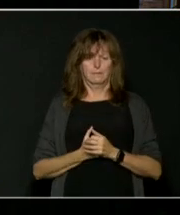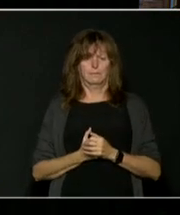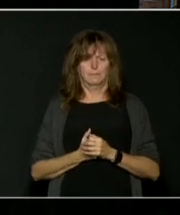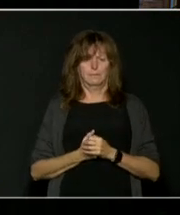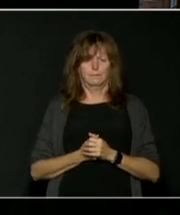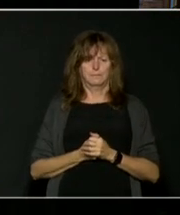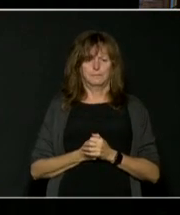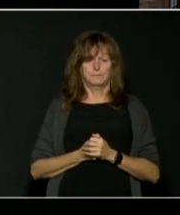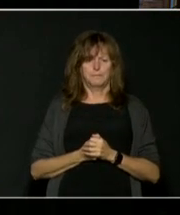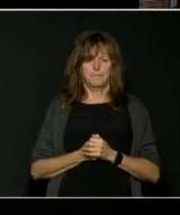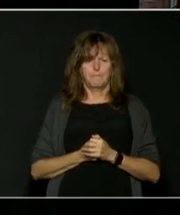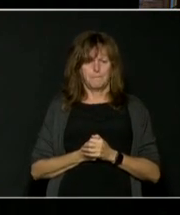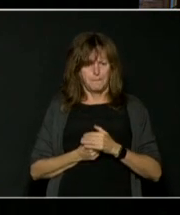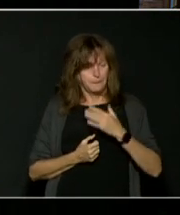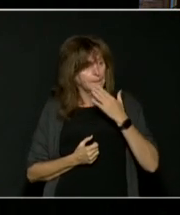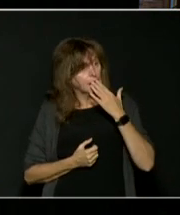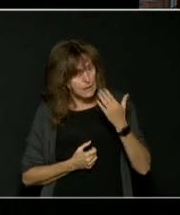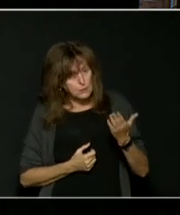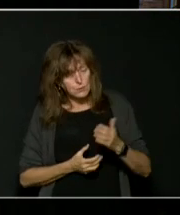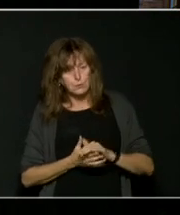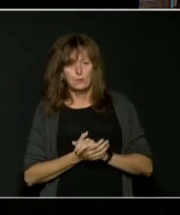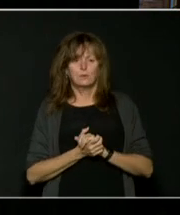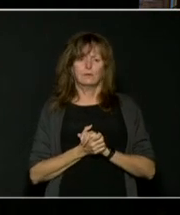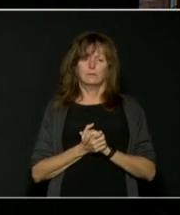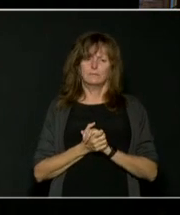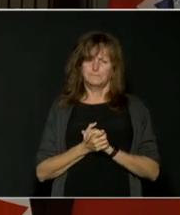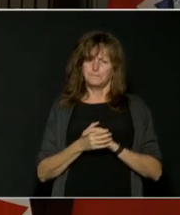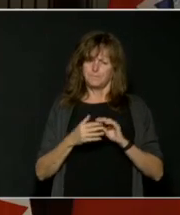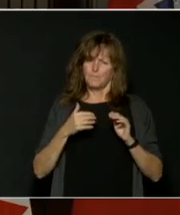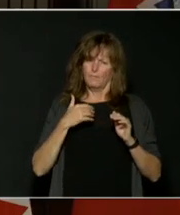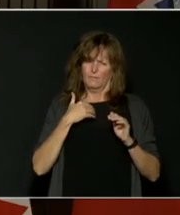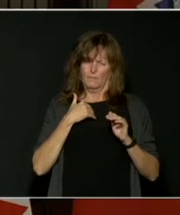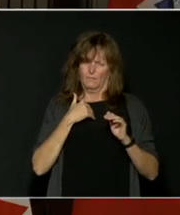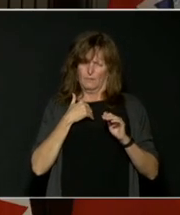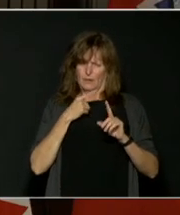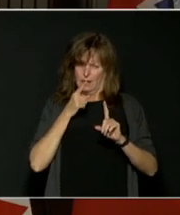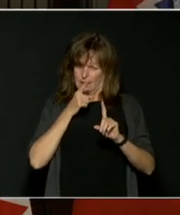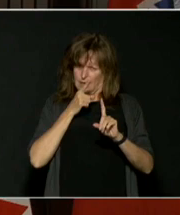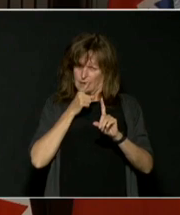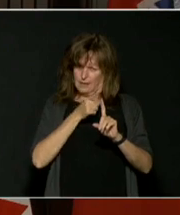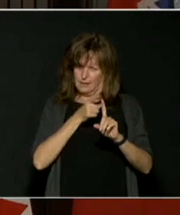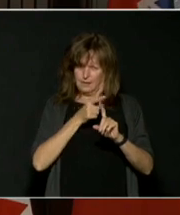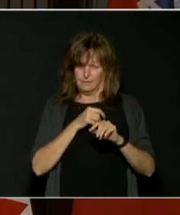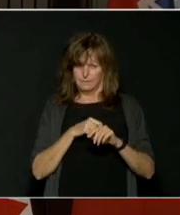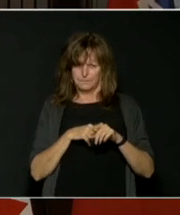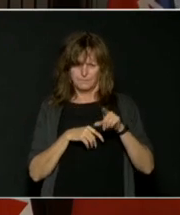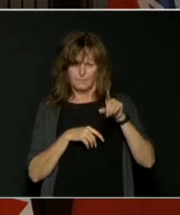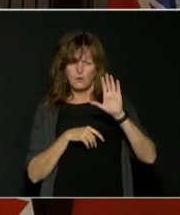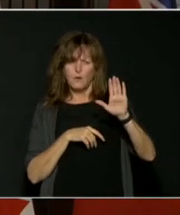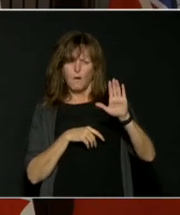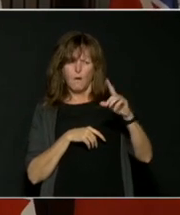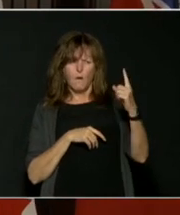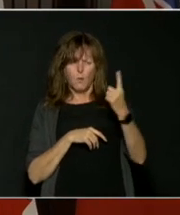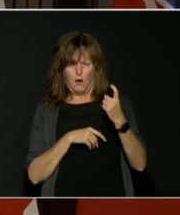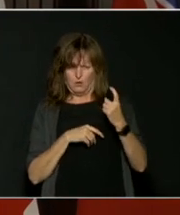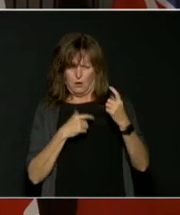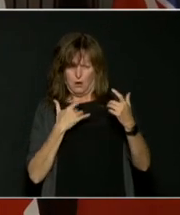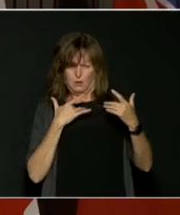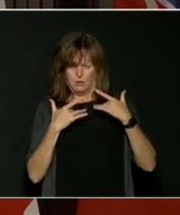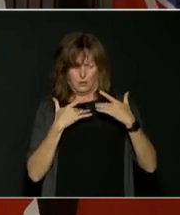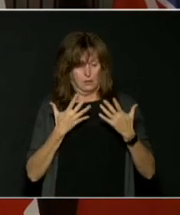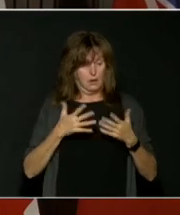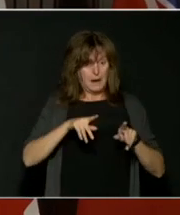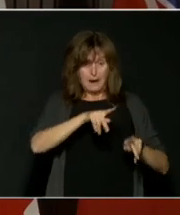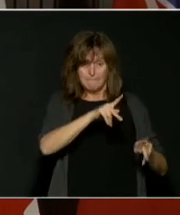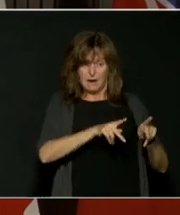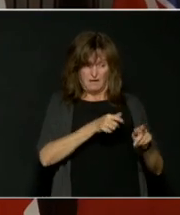Thank you, Dr. Allen, and good morning. I was going to speak more specifically to the second part of the question in terms of the concerns of symptomatic people going